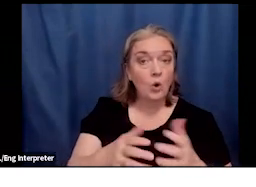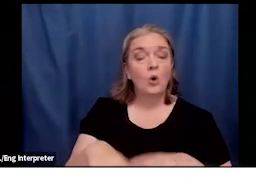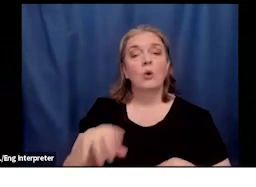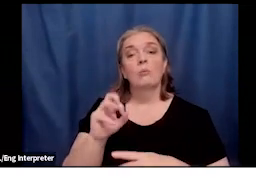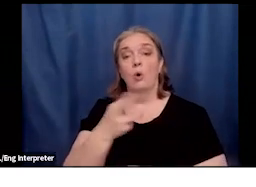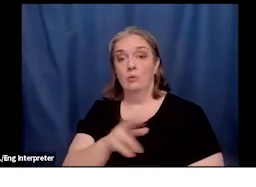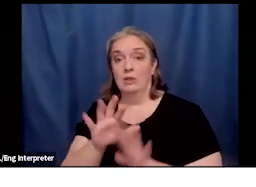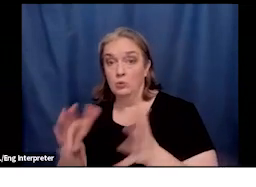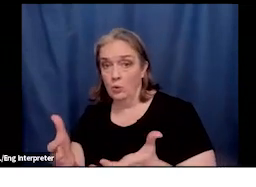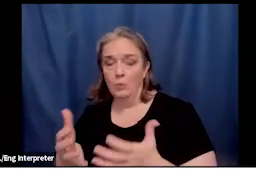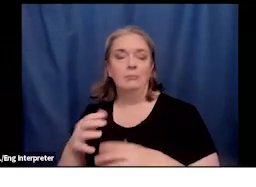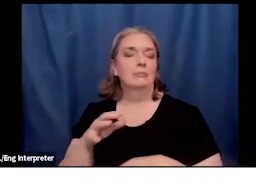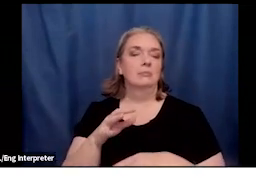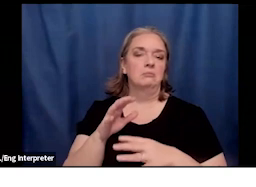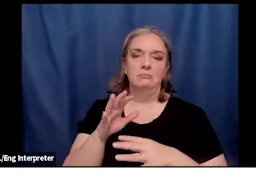or endowment funds.